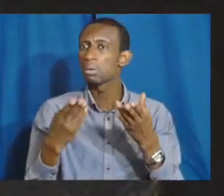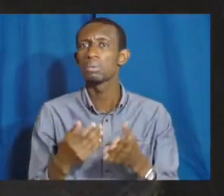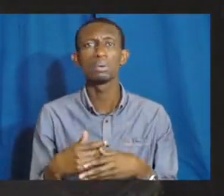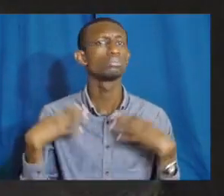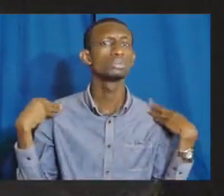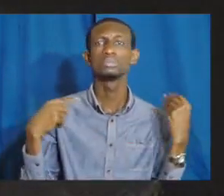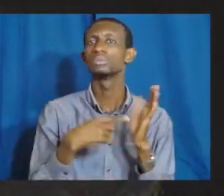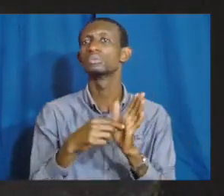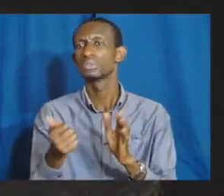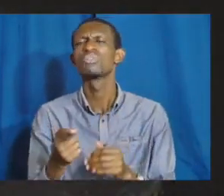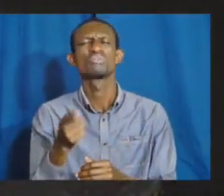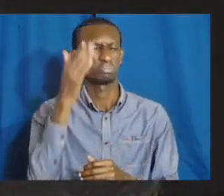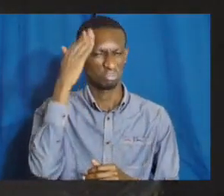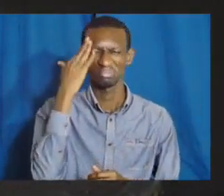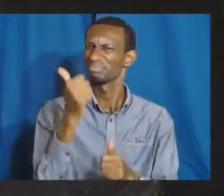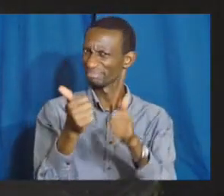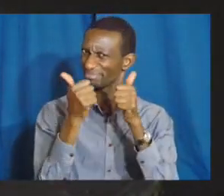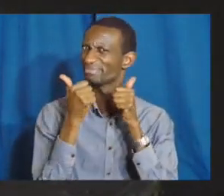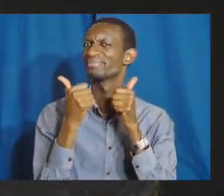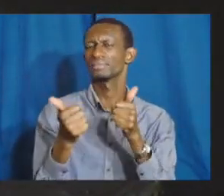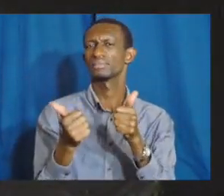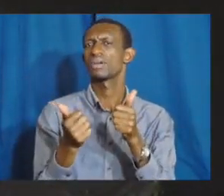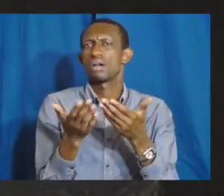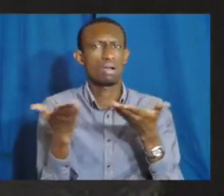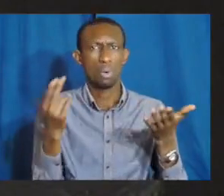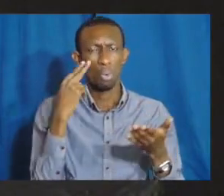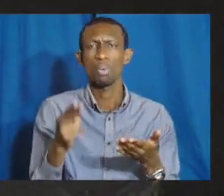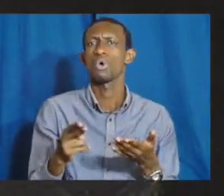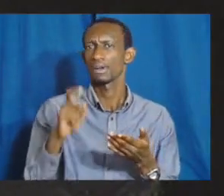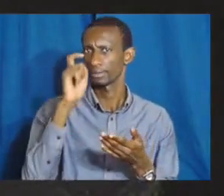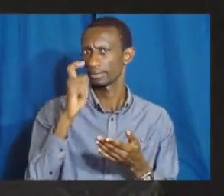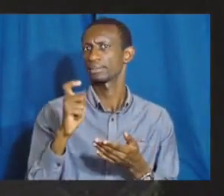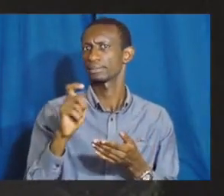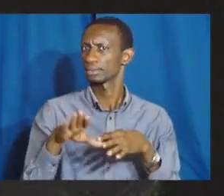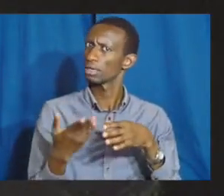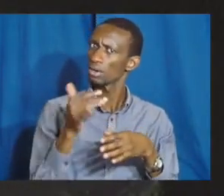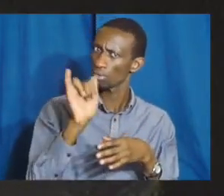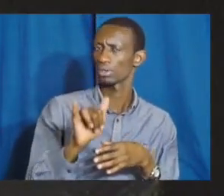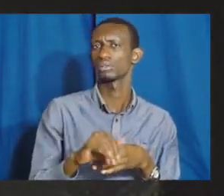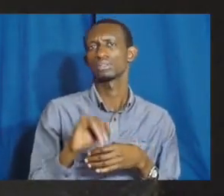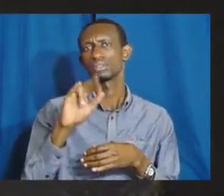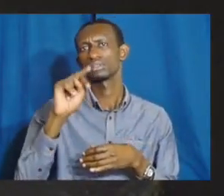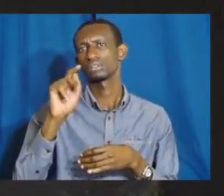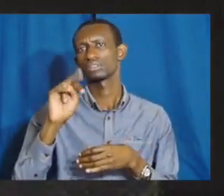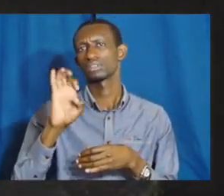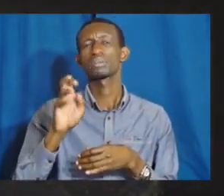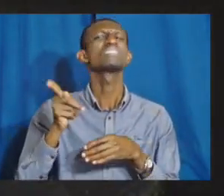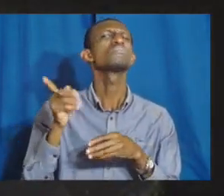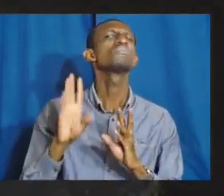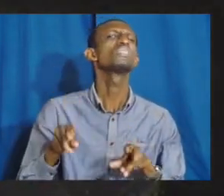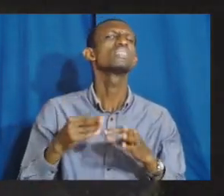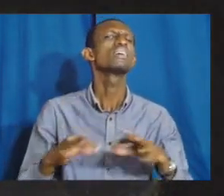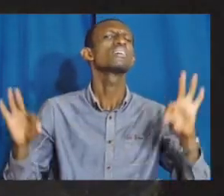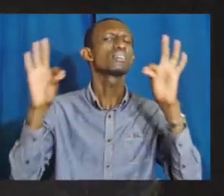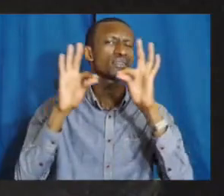find x-intercept and y-intercept. These are very important because they